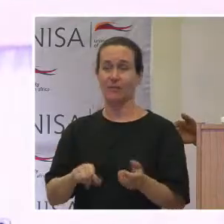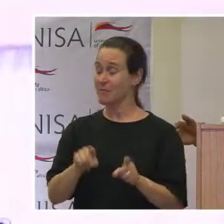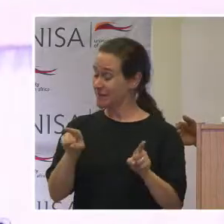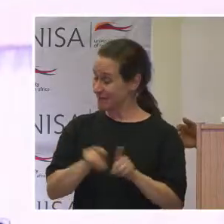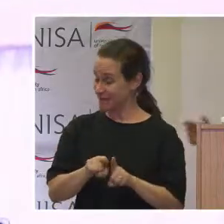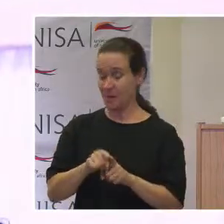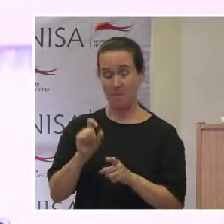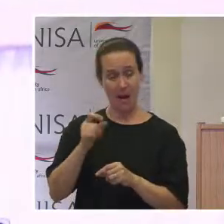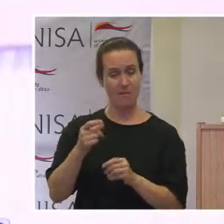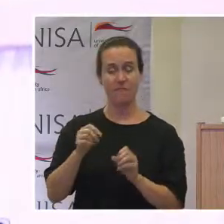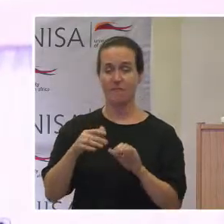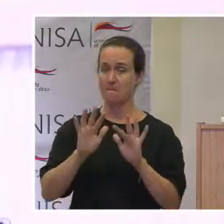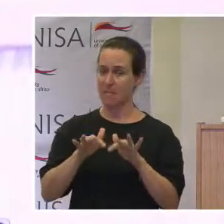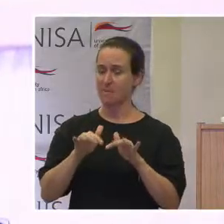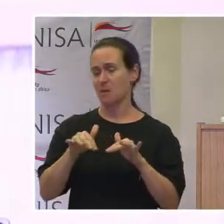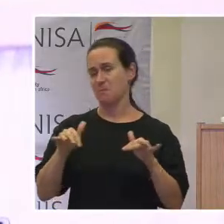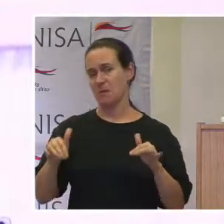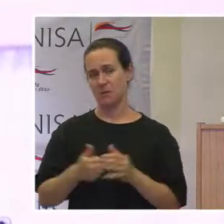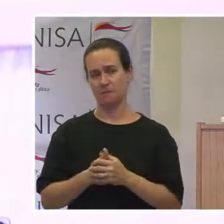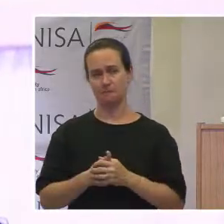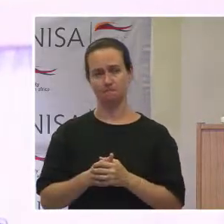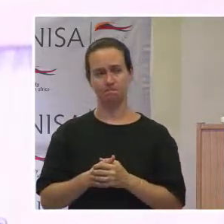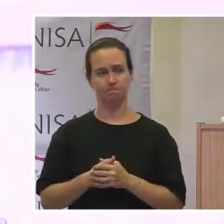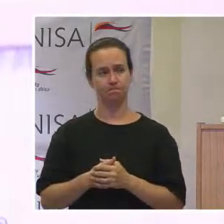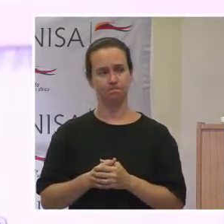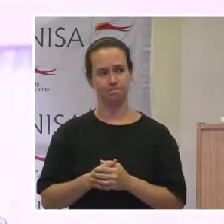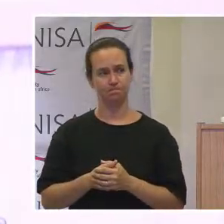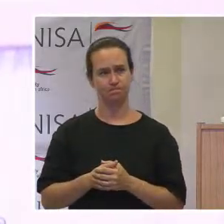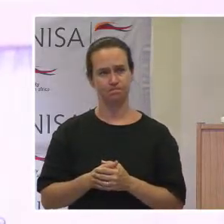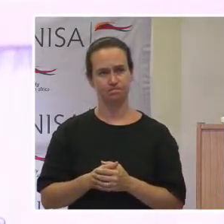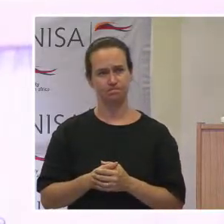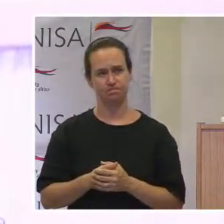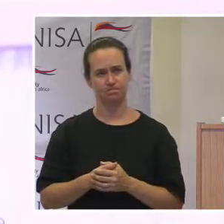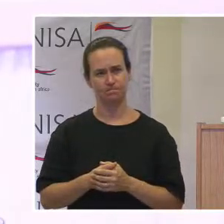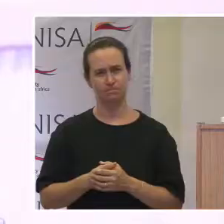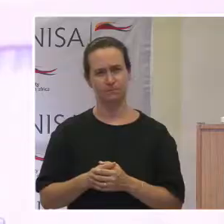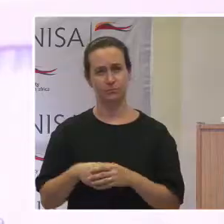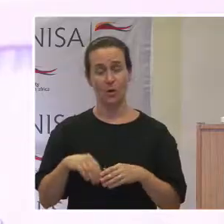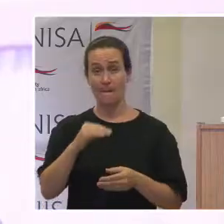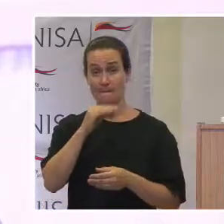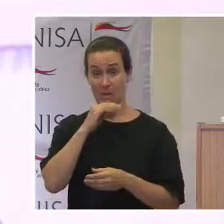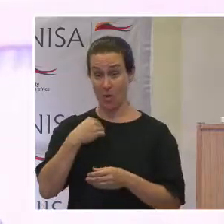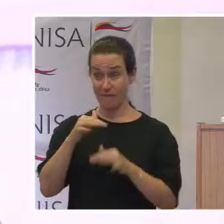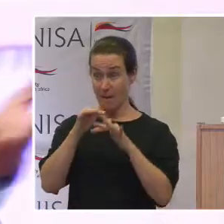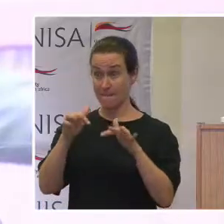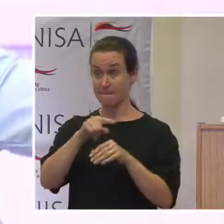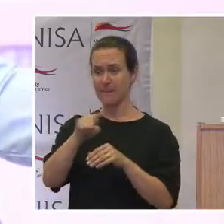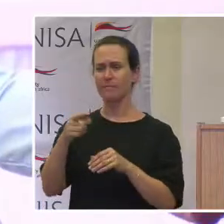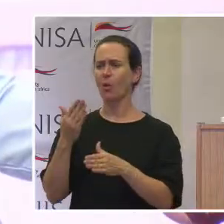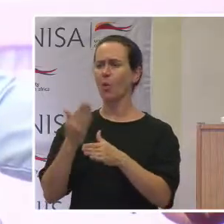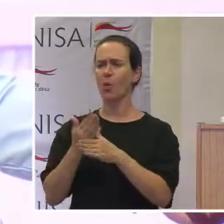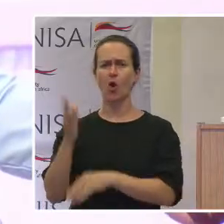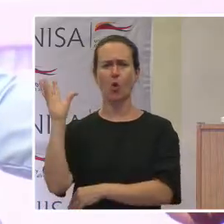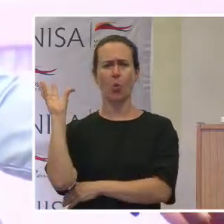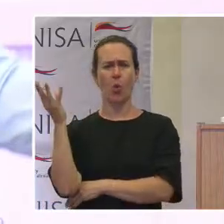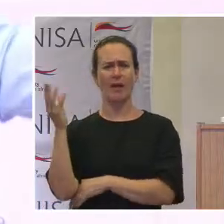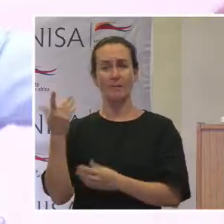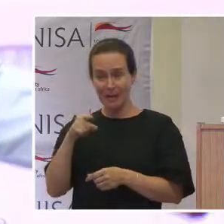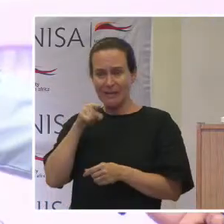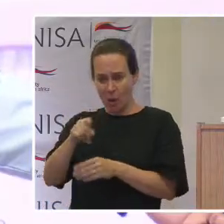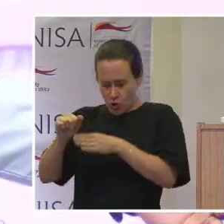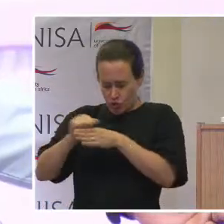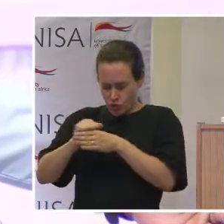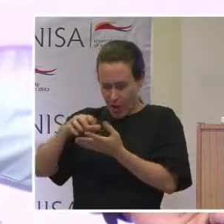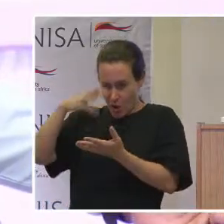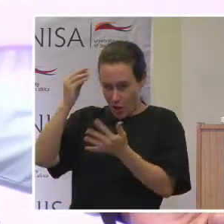flight instructors in South Africa. So what do we do? As a result, we've got pilots who are working as waiters with